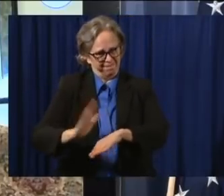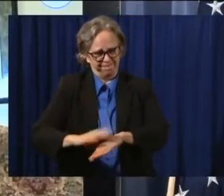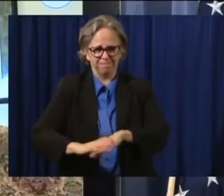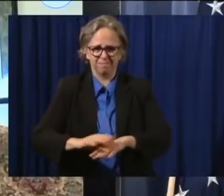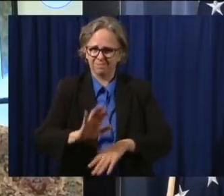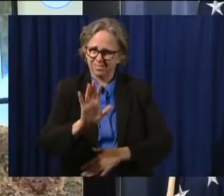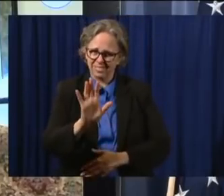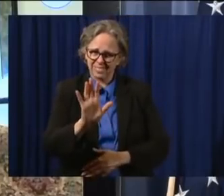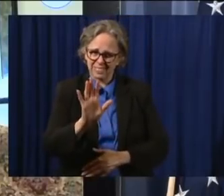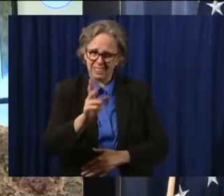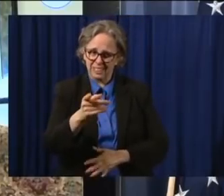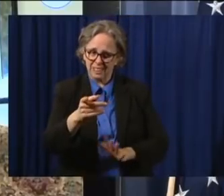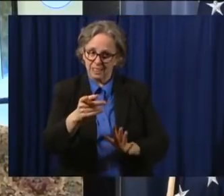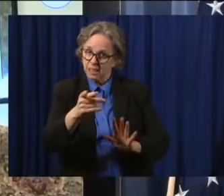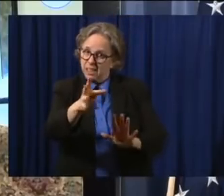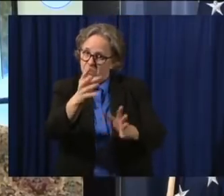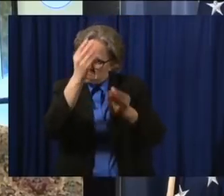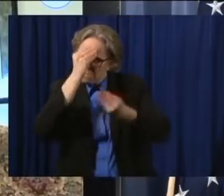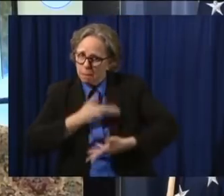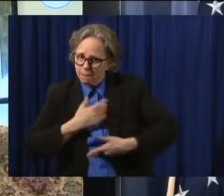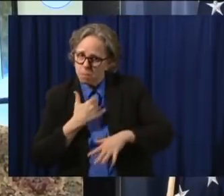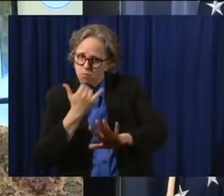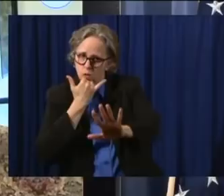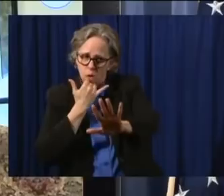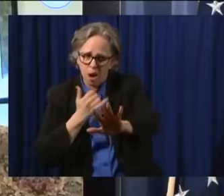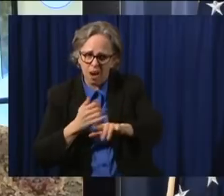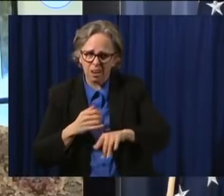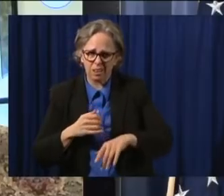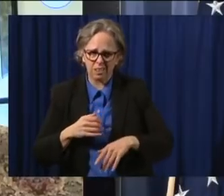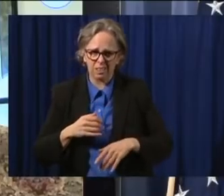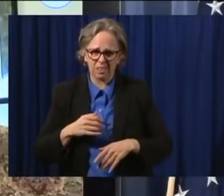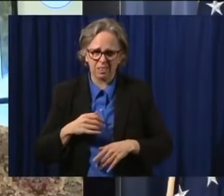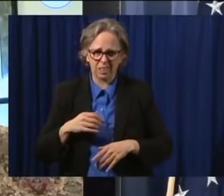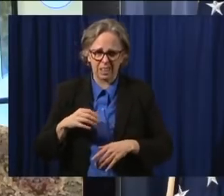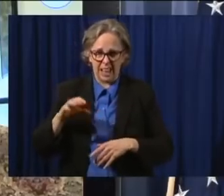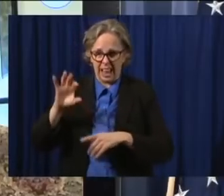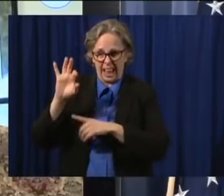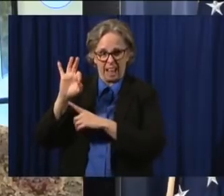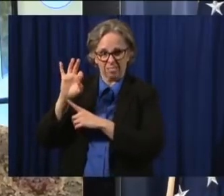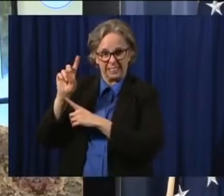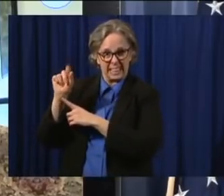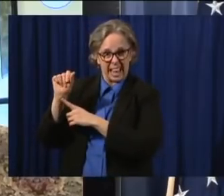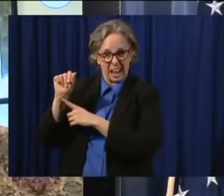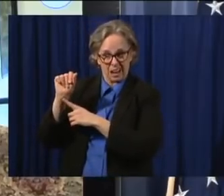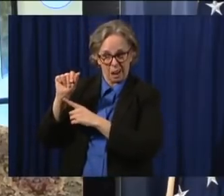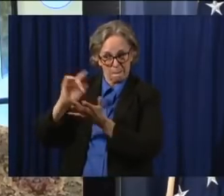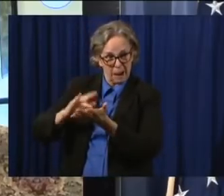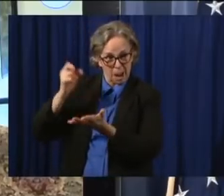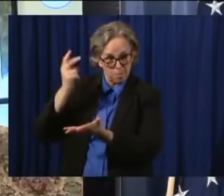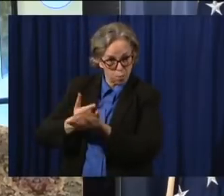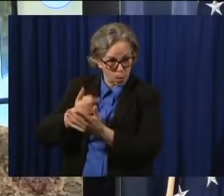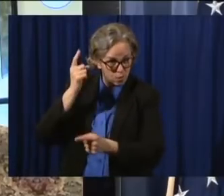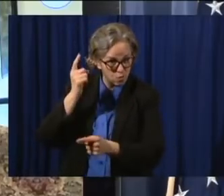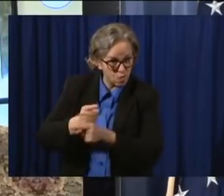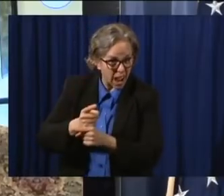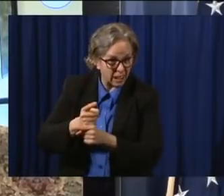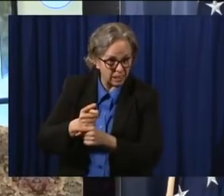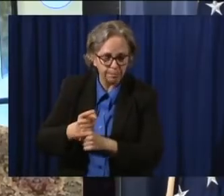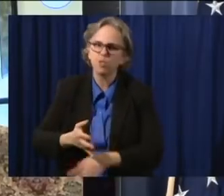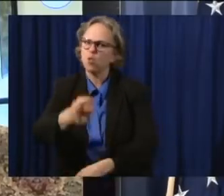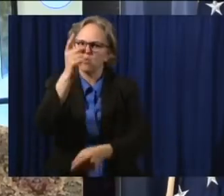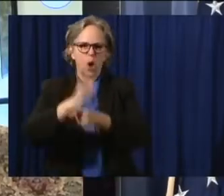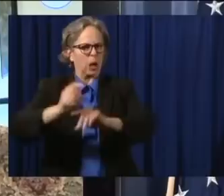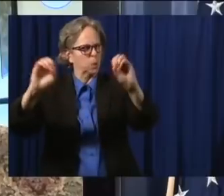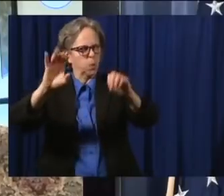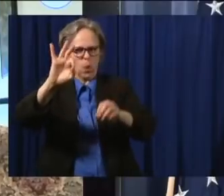wrong, there is really no FDA medication that's approved for this. We're still researching it, promising